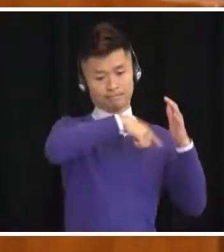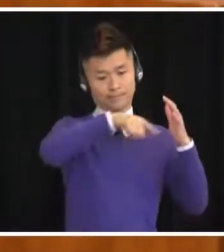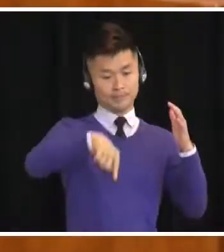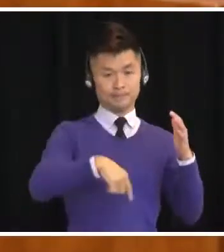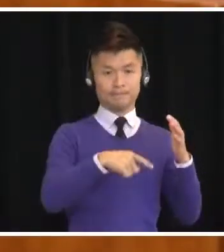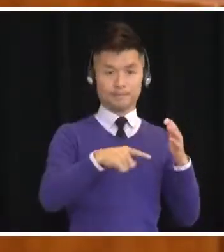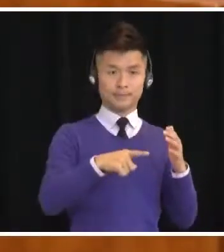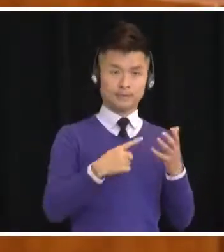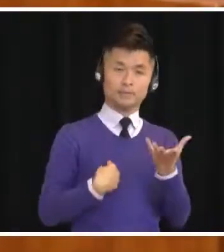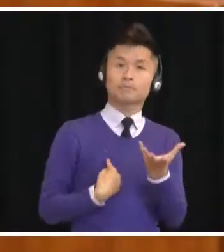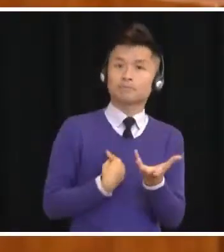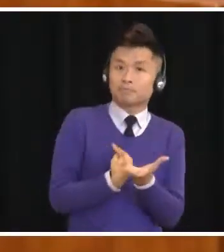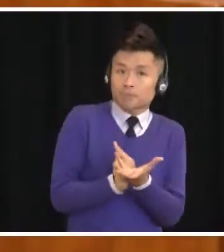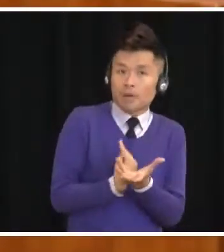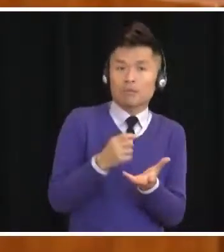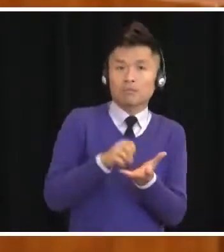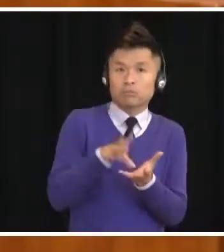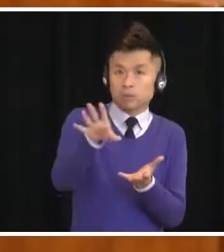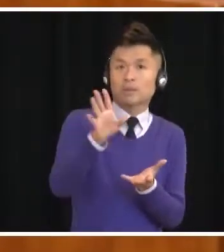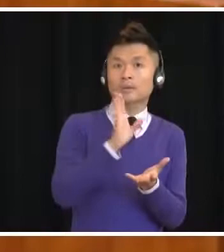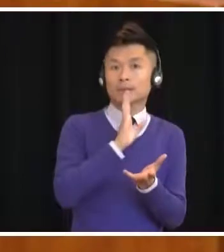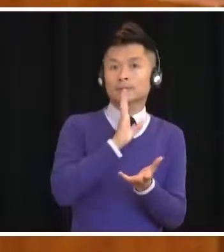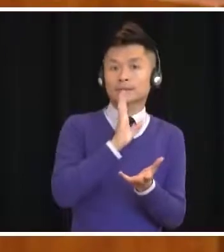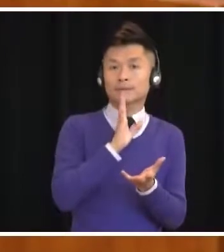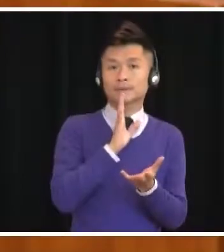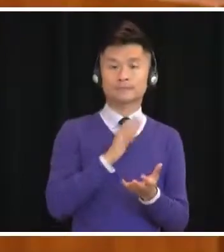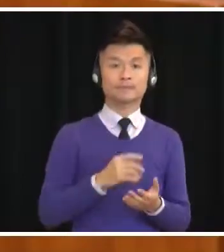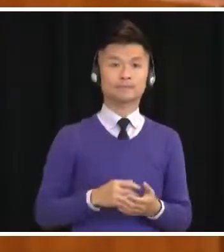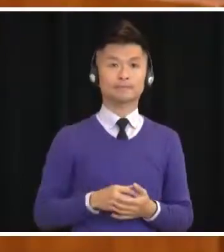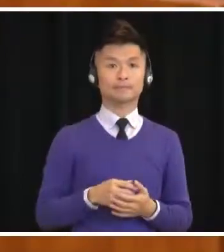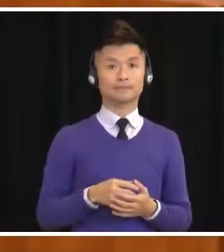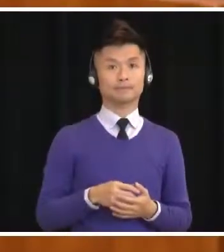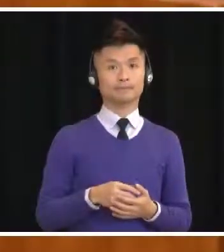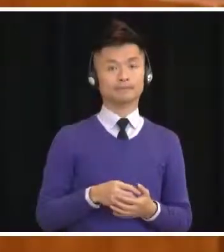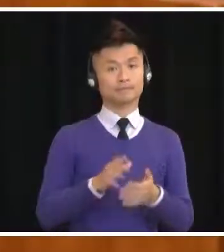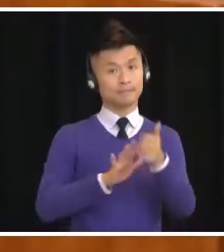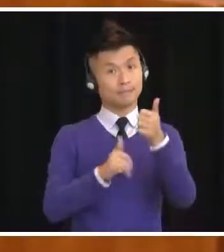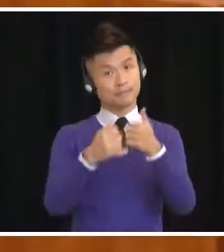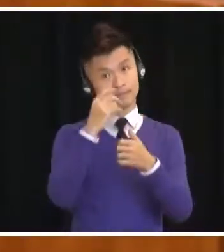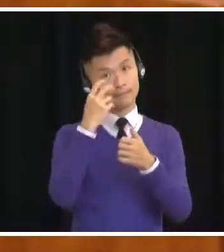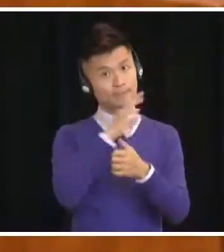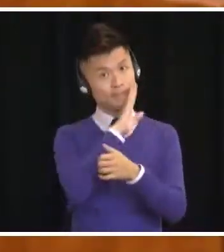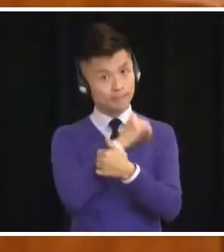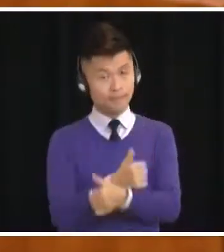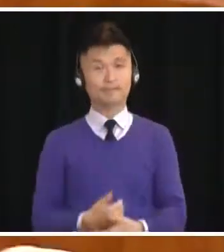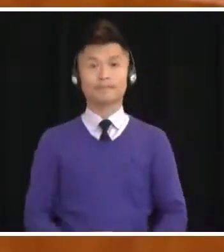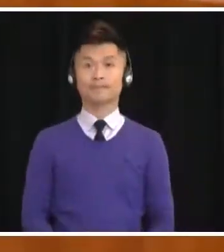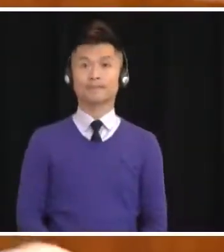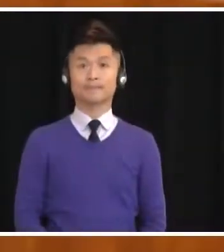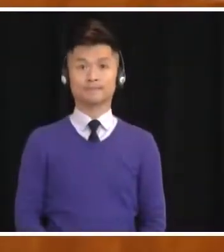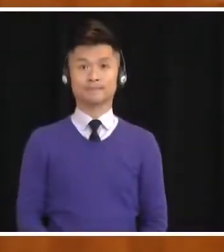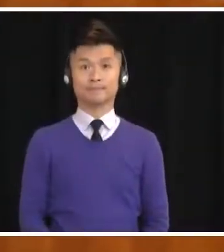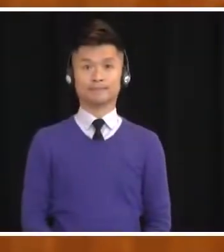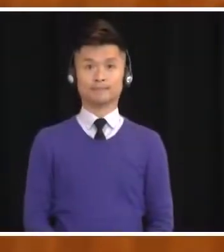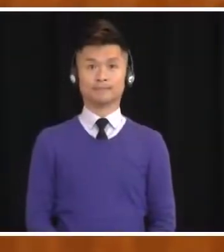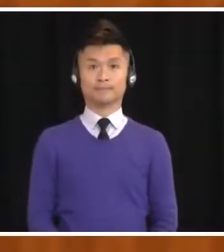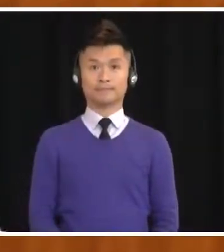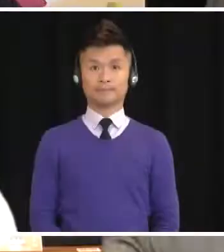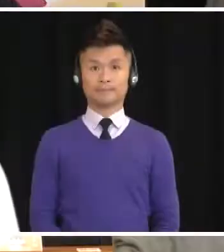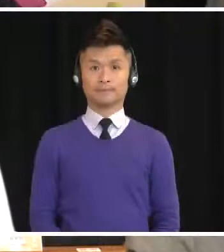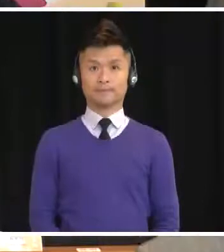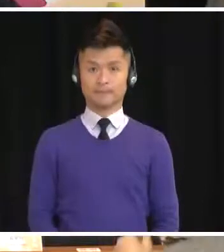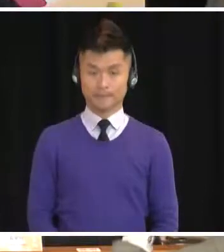government. We will participate in that discussion and express our views for sure. Thank you.